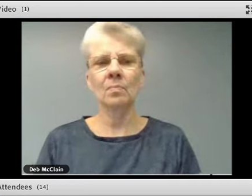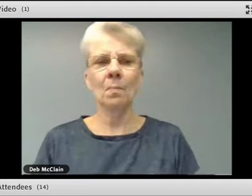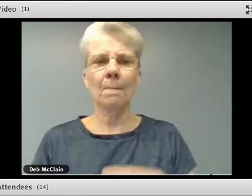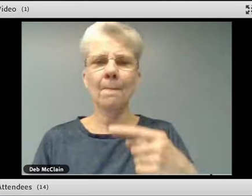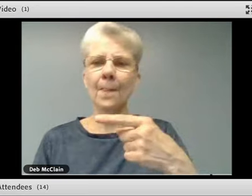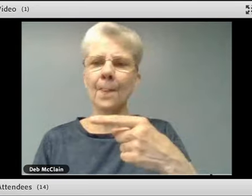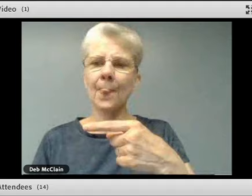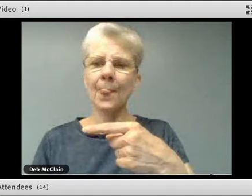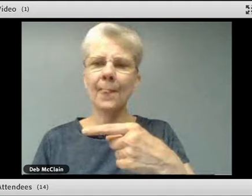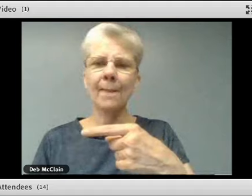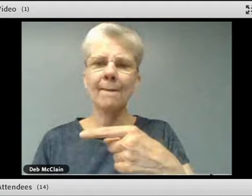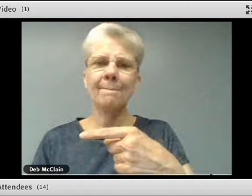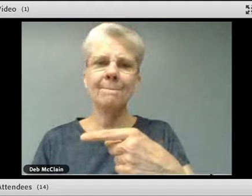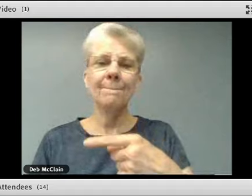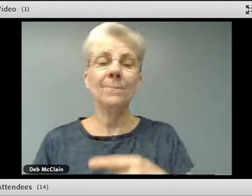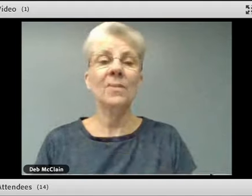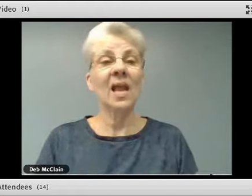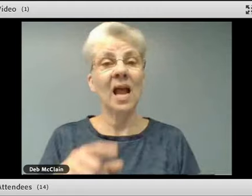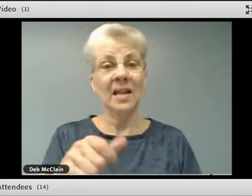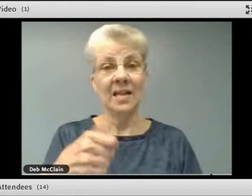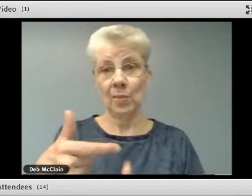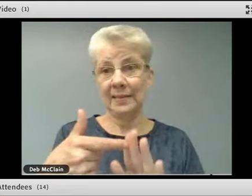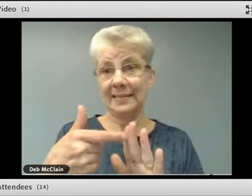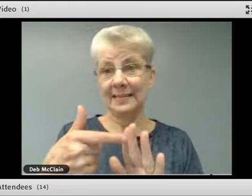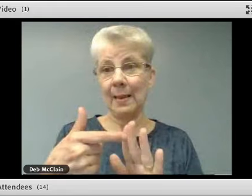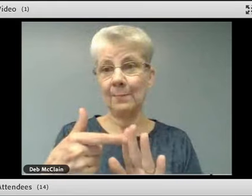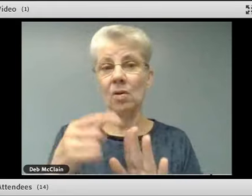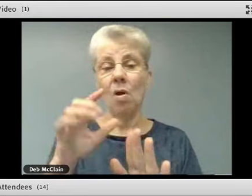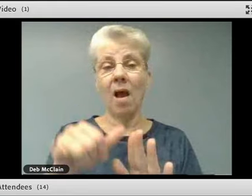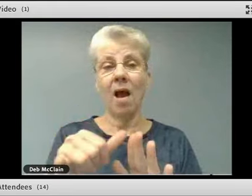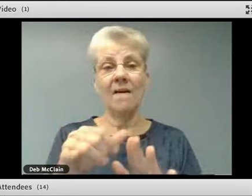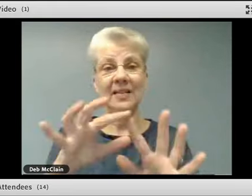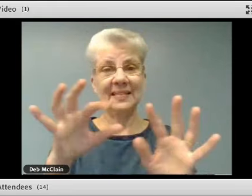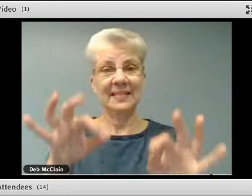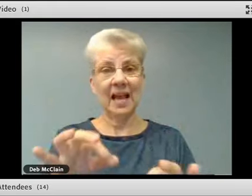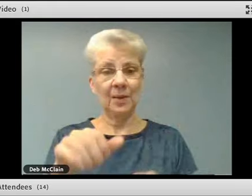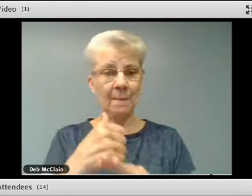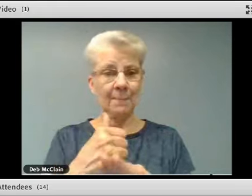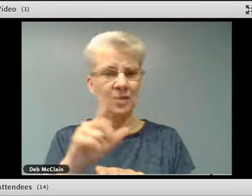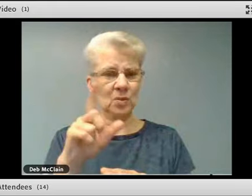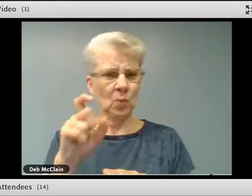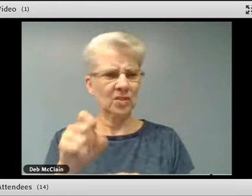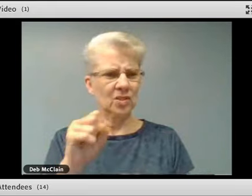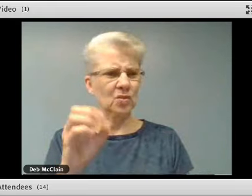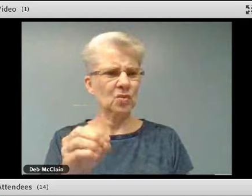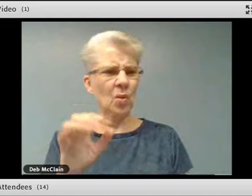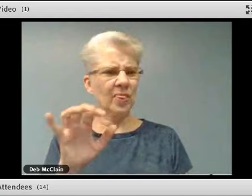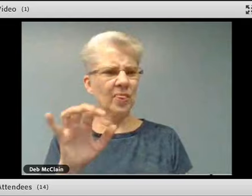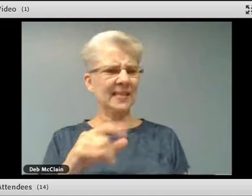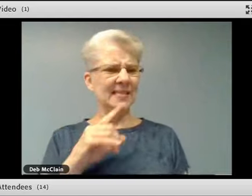This is another example of a document-based question. So this is a